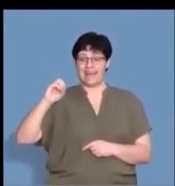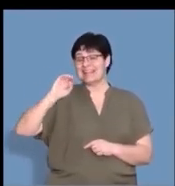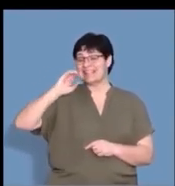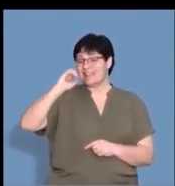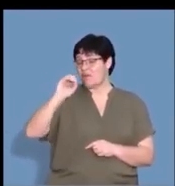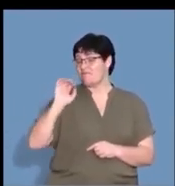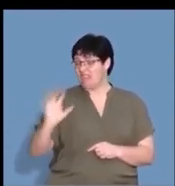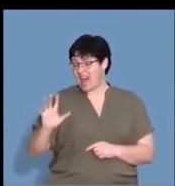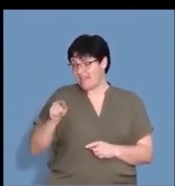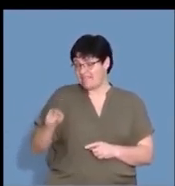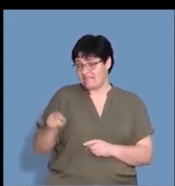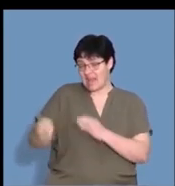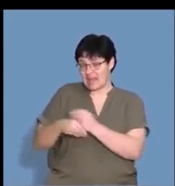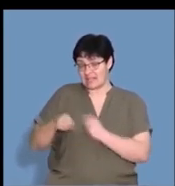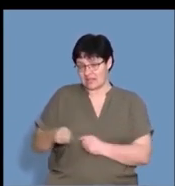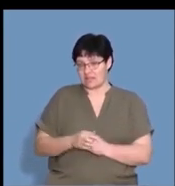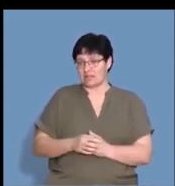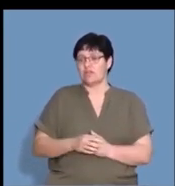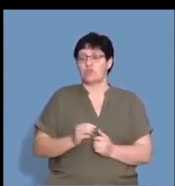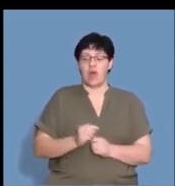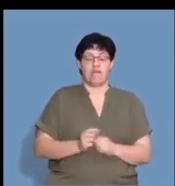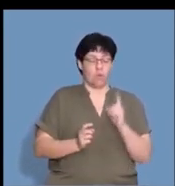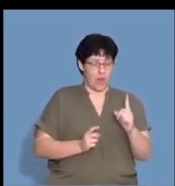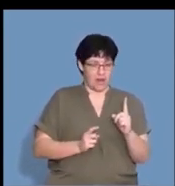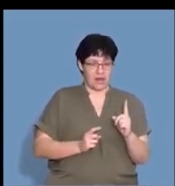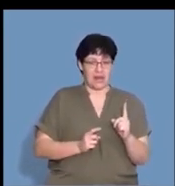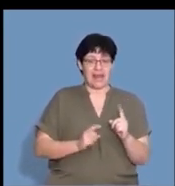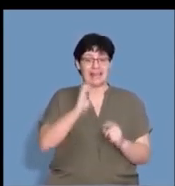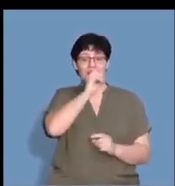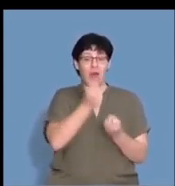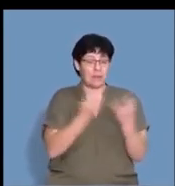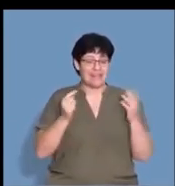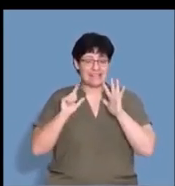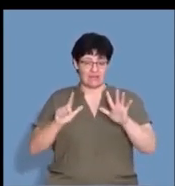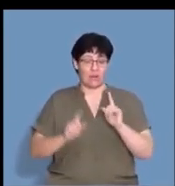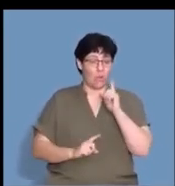So we end up with 1 with 7 zeros.